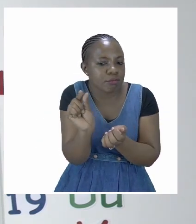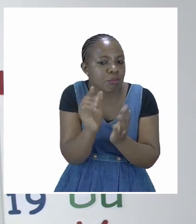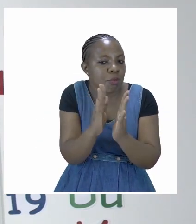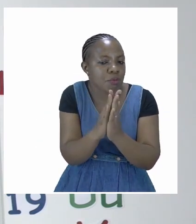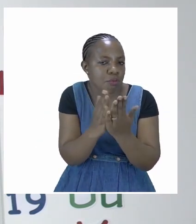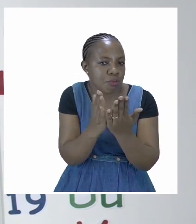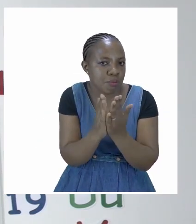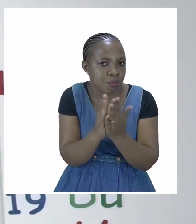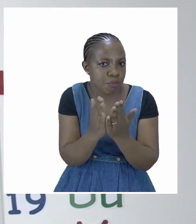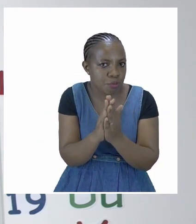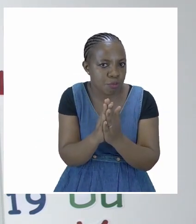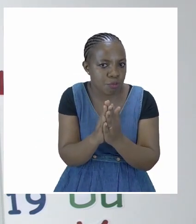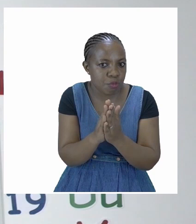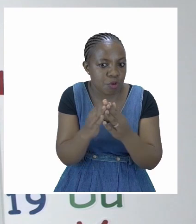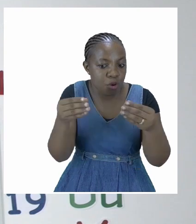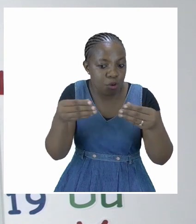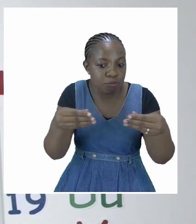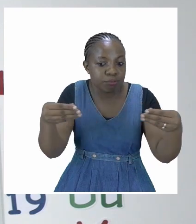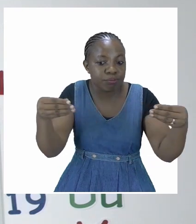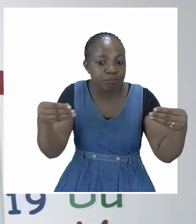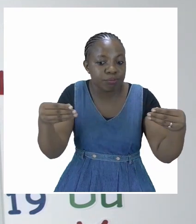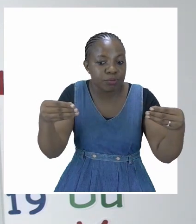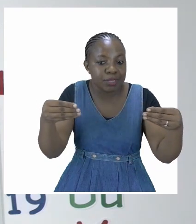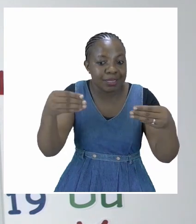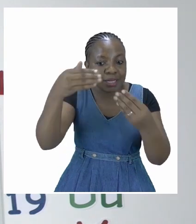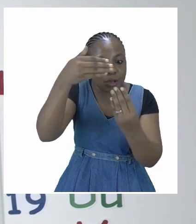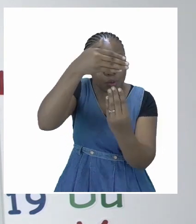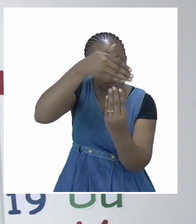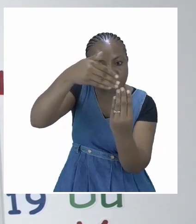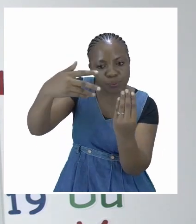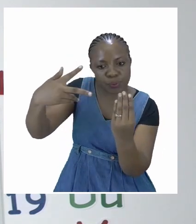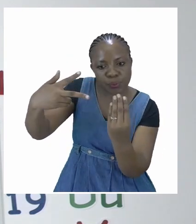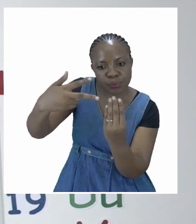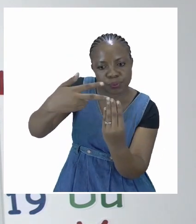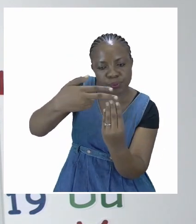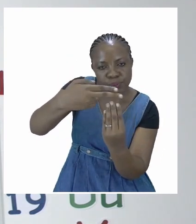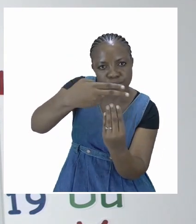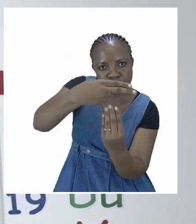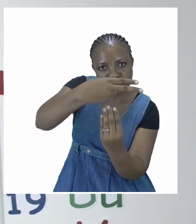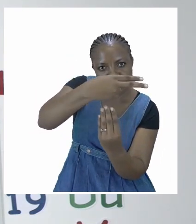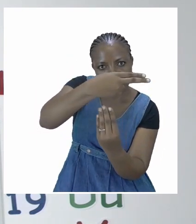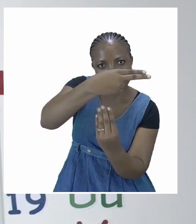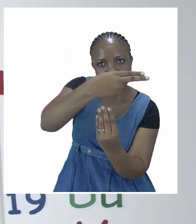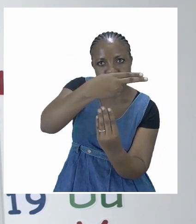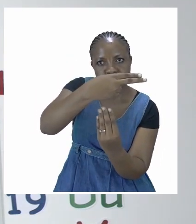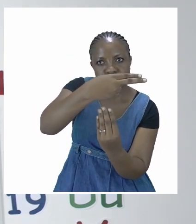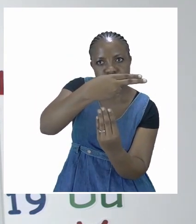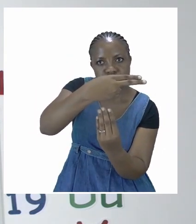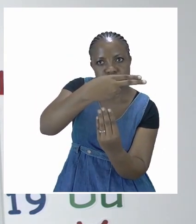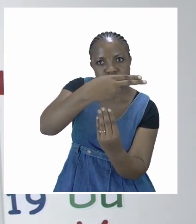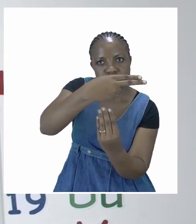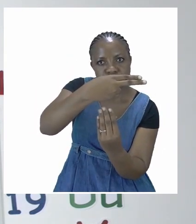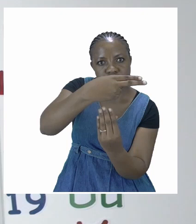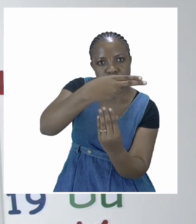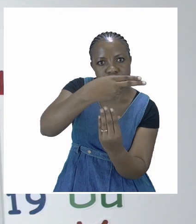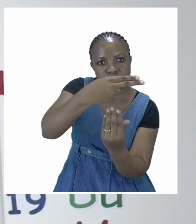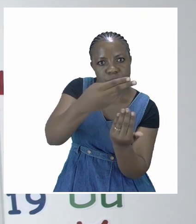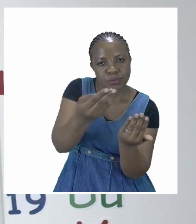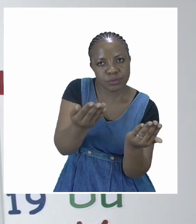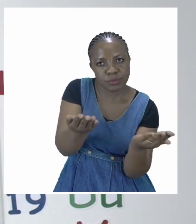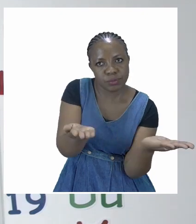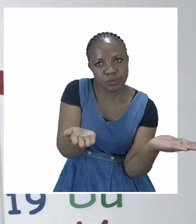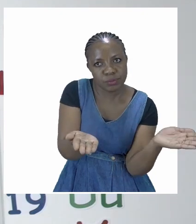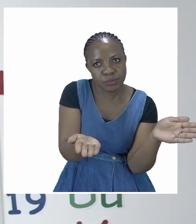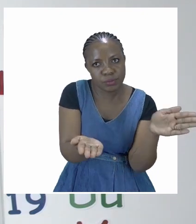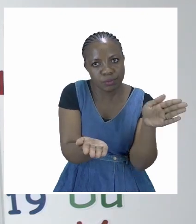booklet. Please cut the top of the lesson booklet with a pair of scissors and fold